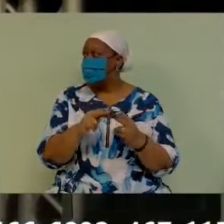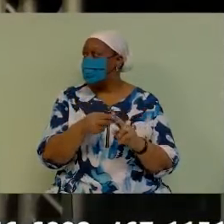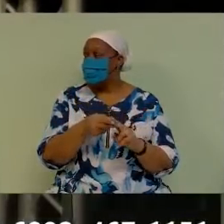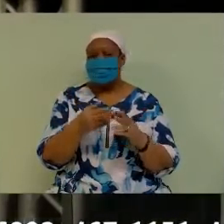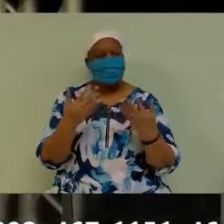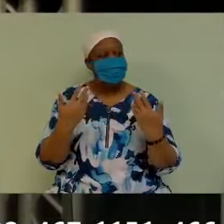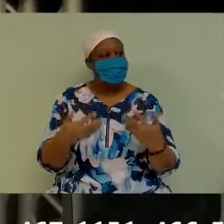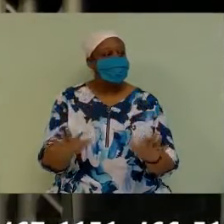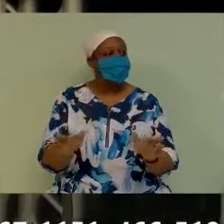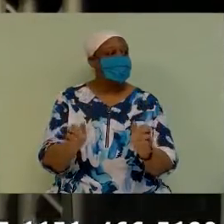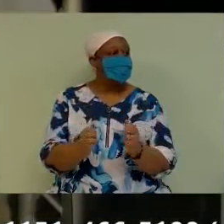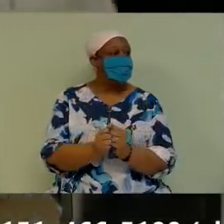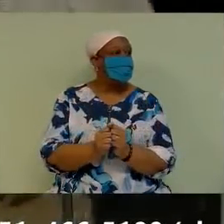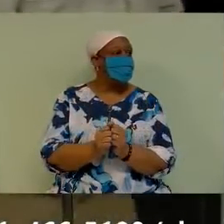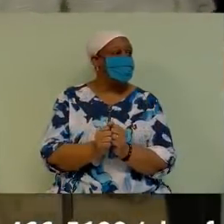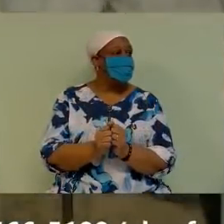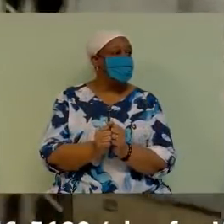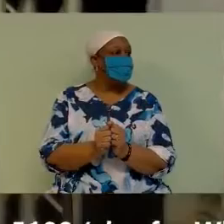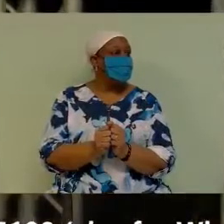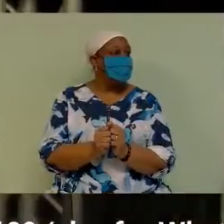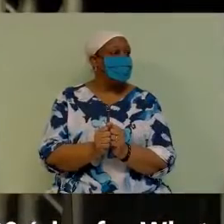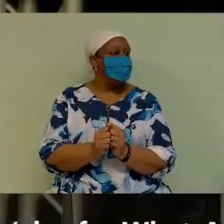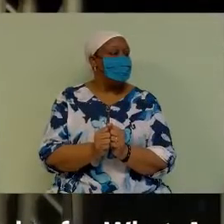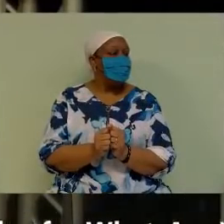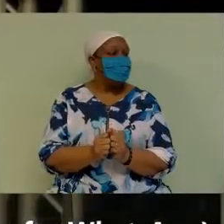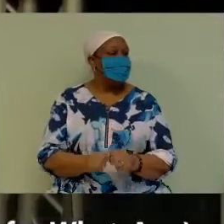Superintendent Henry.